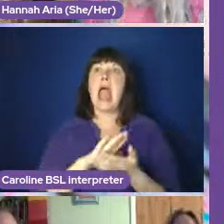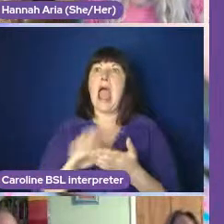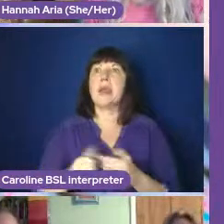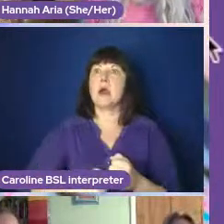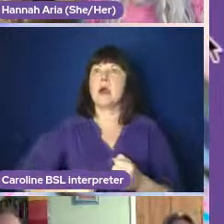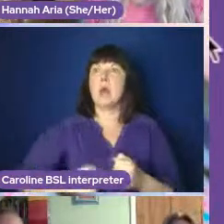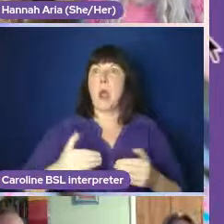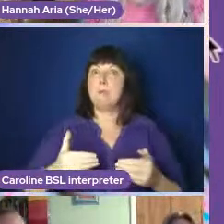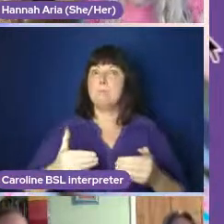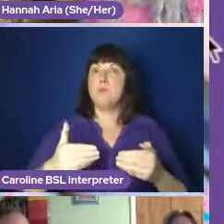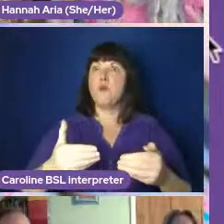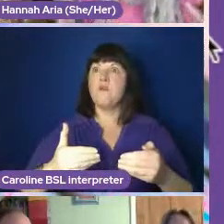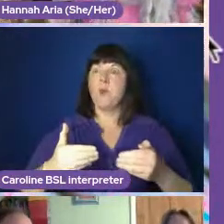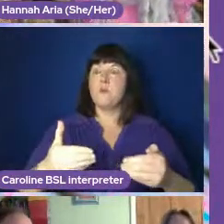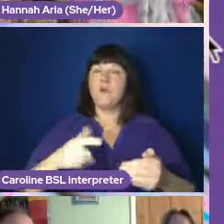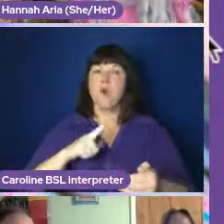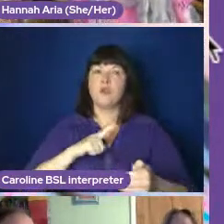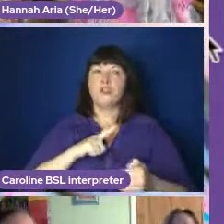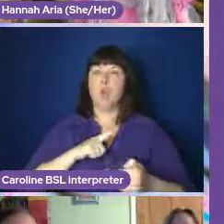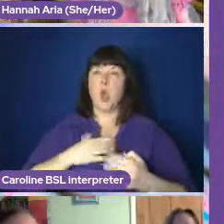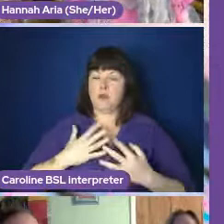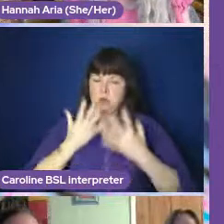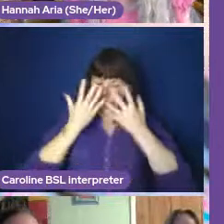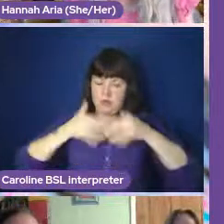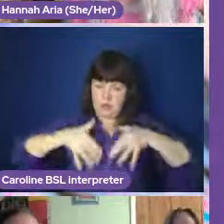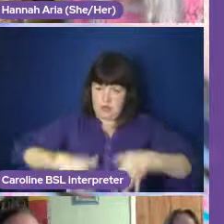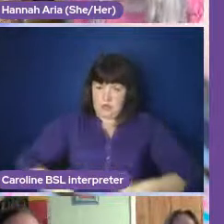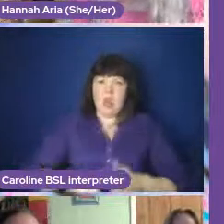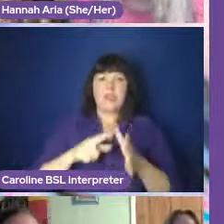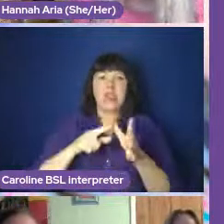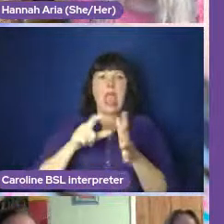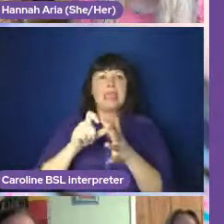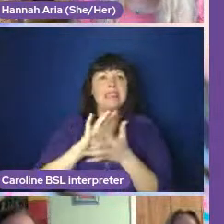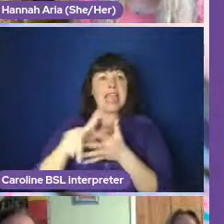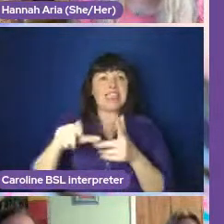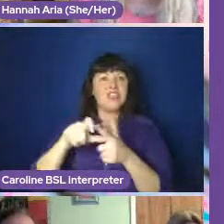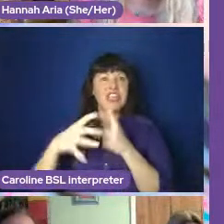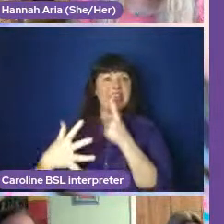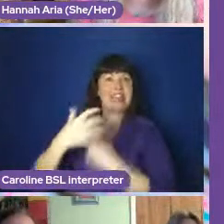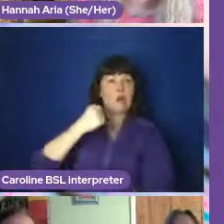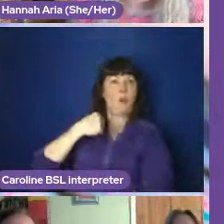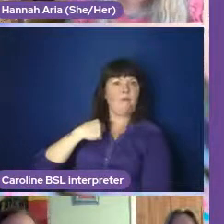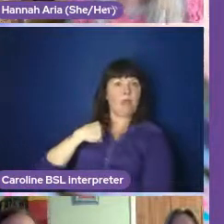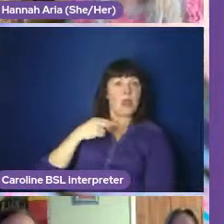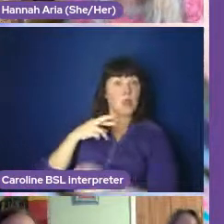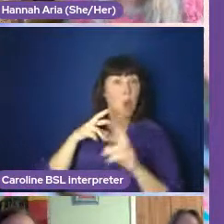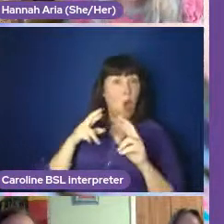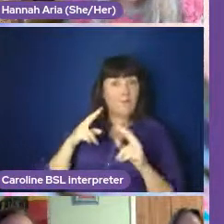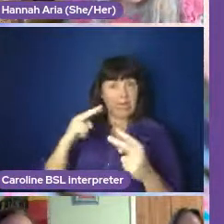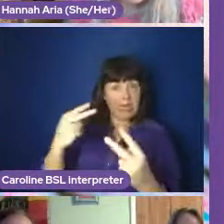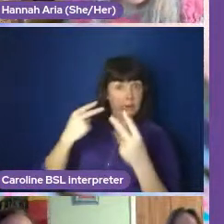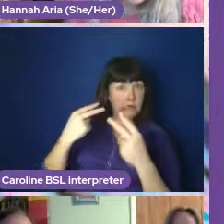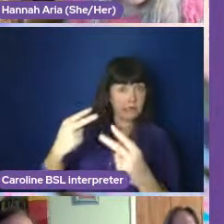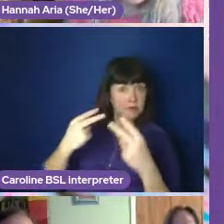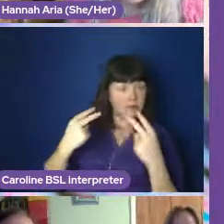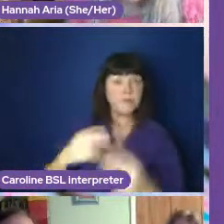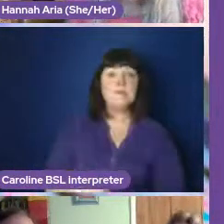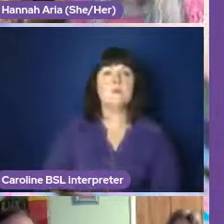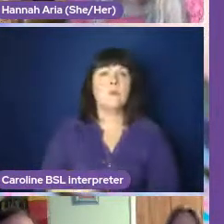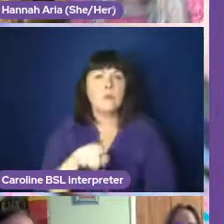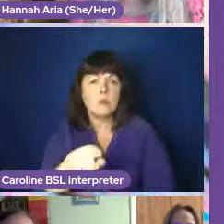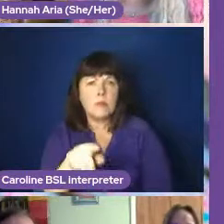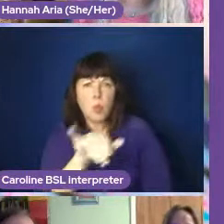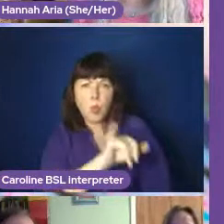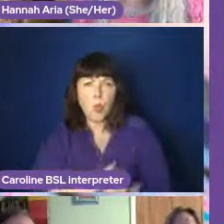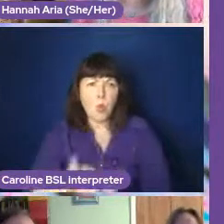So the ADHD takes over and I go on proper tangents, but hopefully you're still with me. Is this Nikki's or